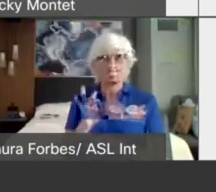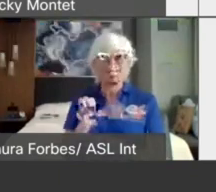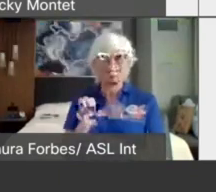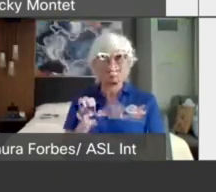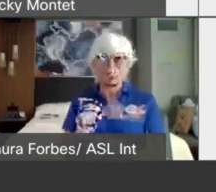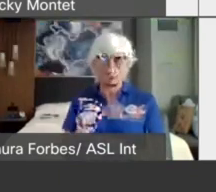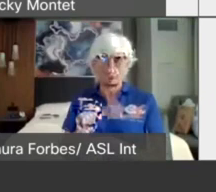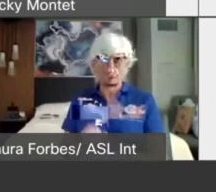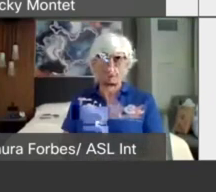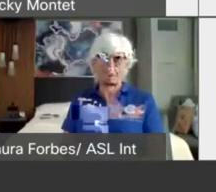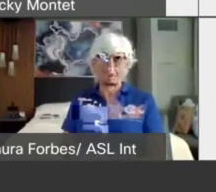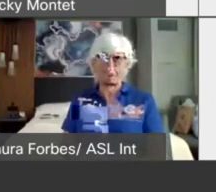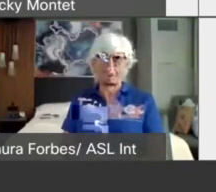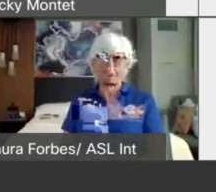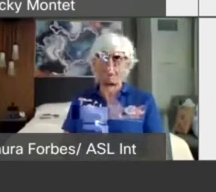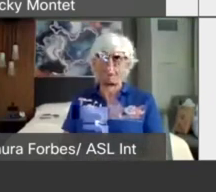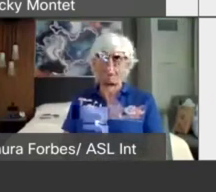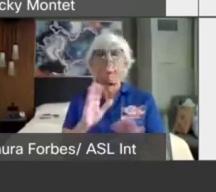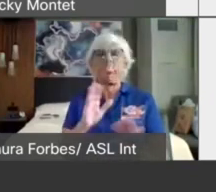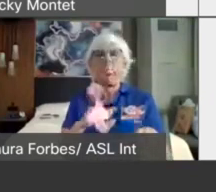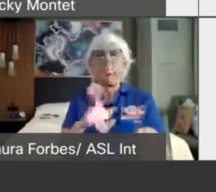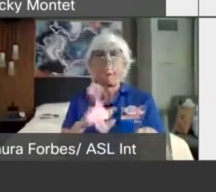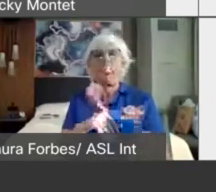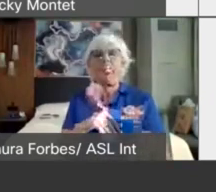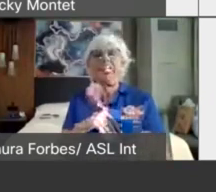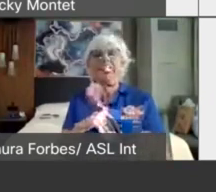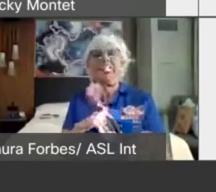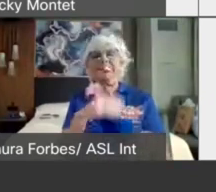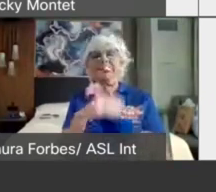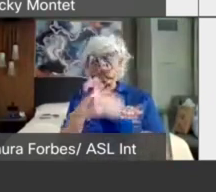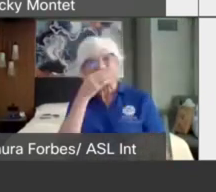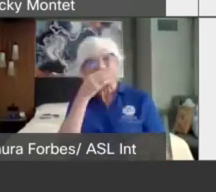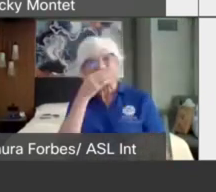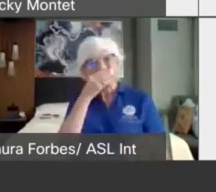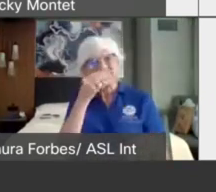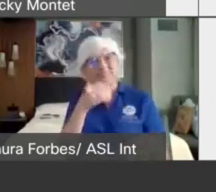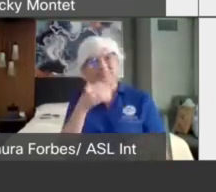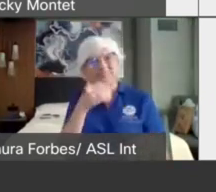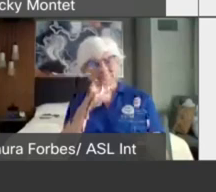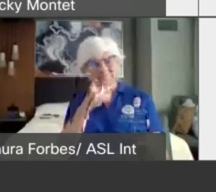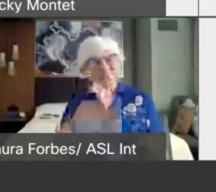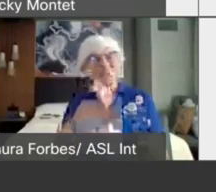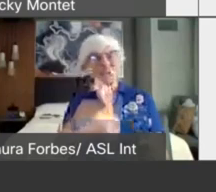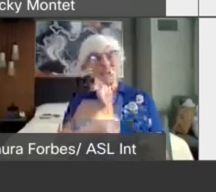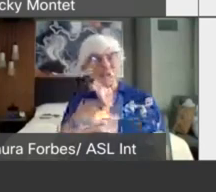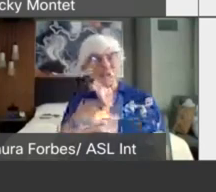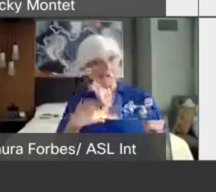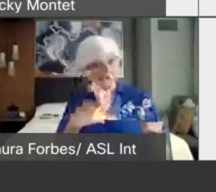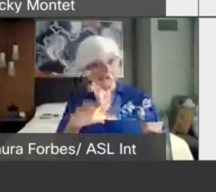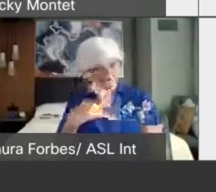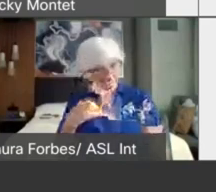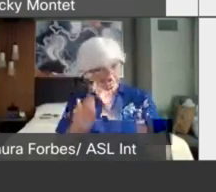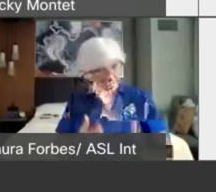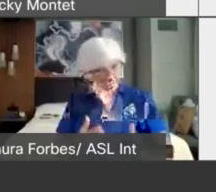So Madam Mayor, picking up where Stacy dropped off, every applicant, whether they're underinsured